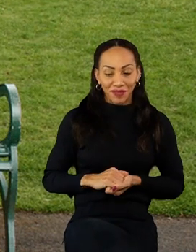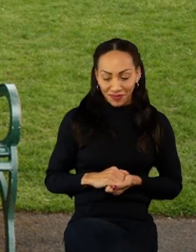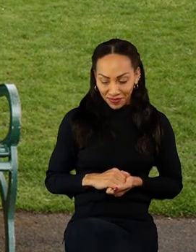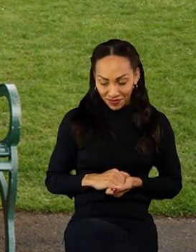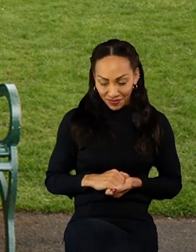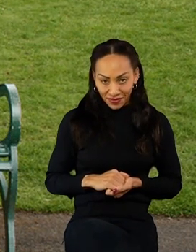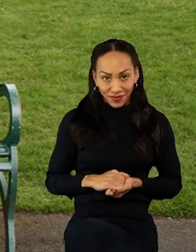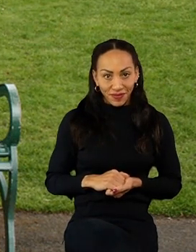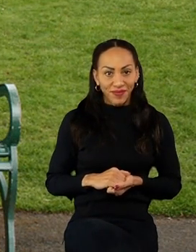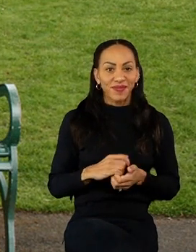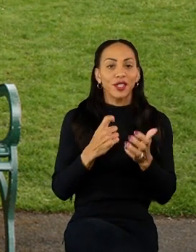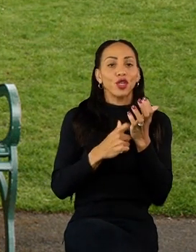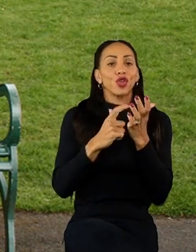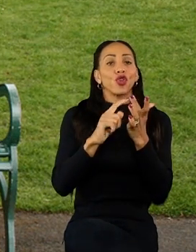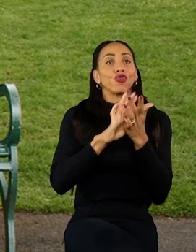That's great.